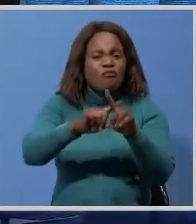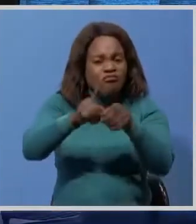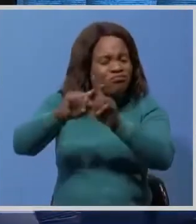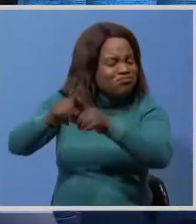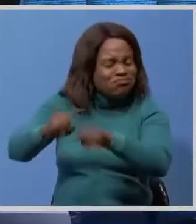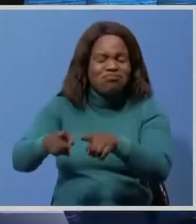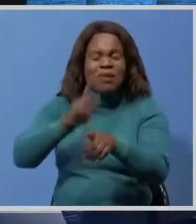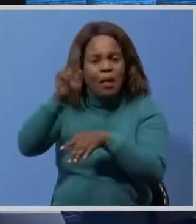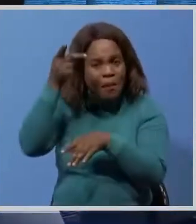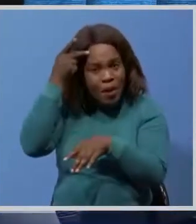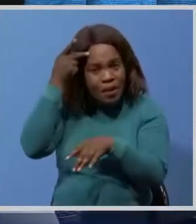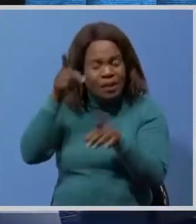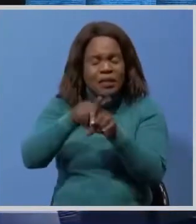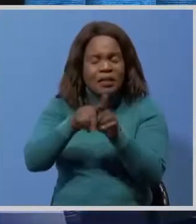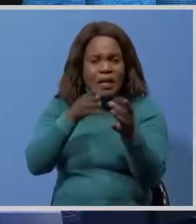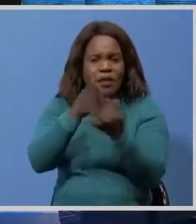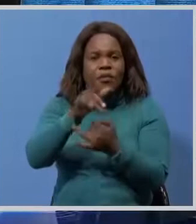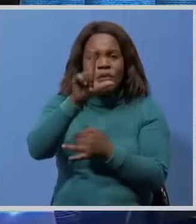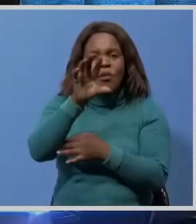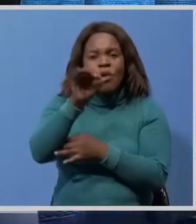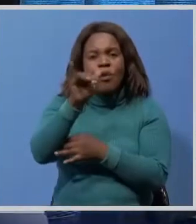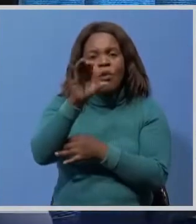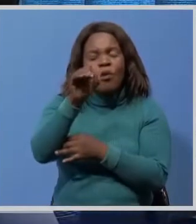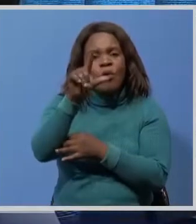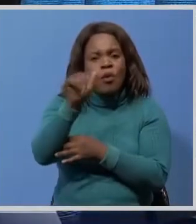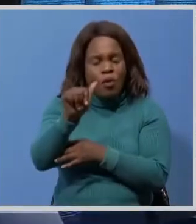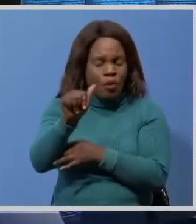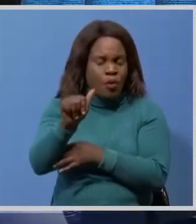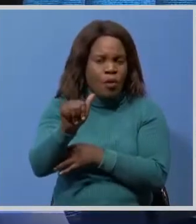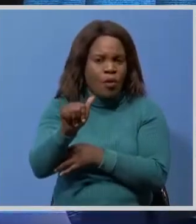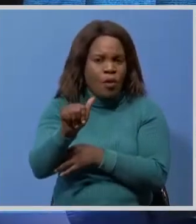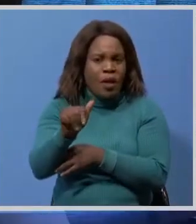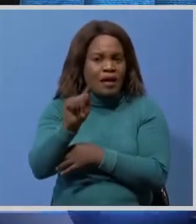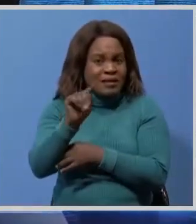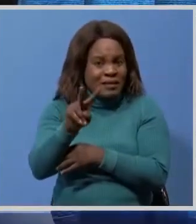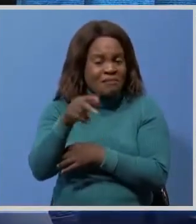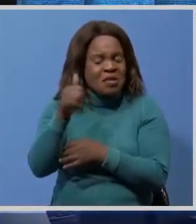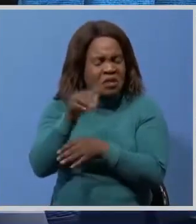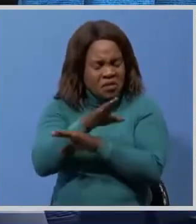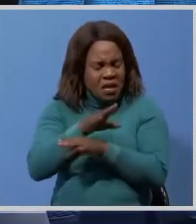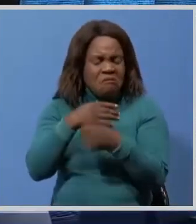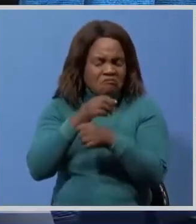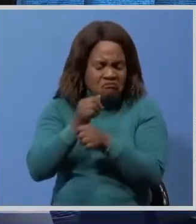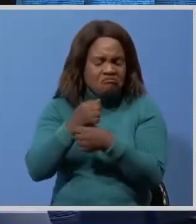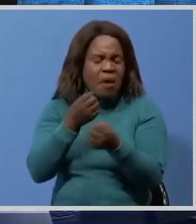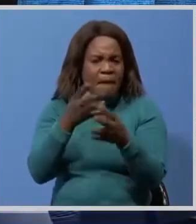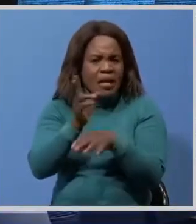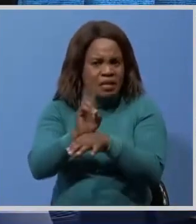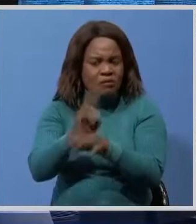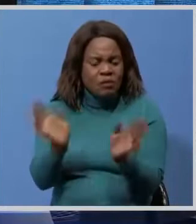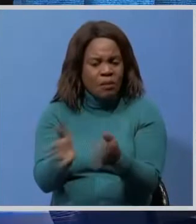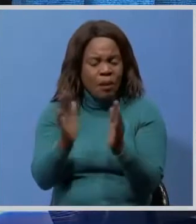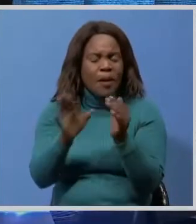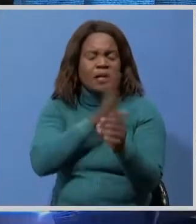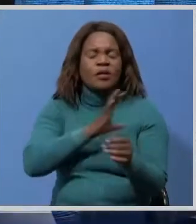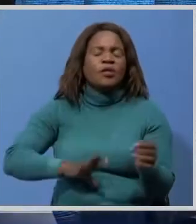politics, and through Loyola Productions, Zambia did many video productions that promoted Christian values. President Lungu